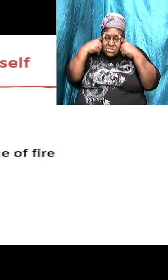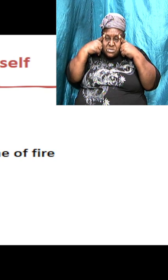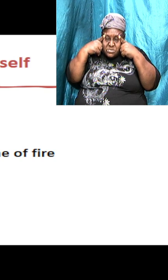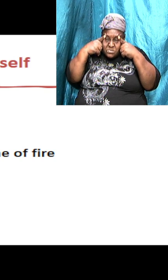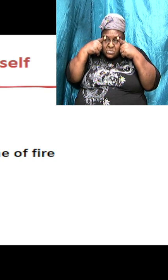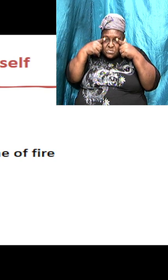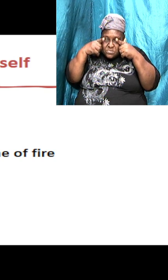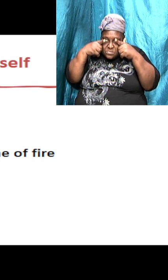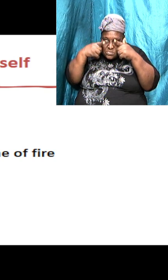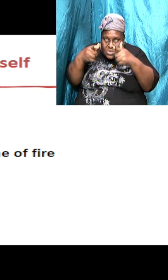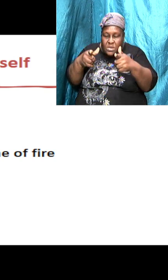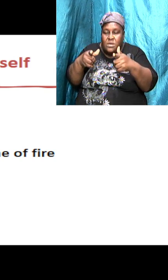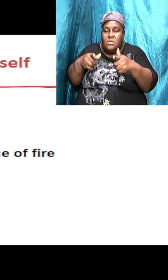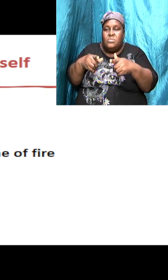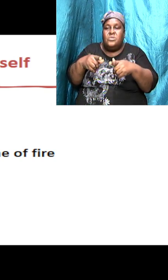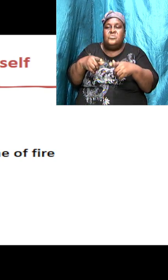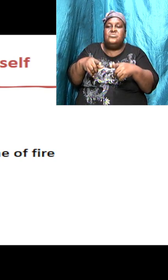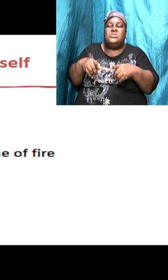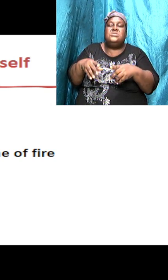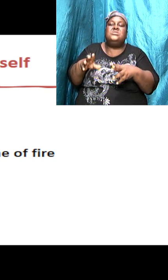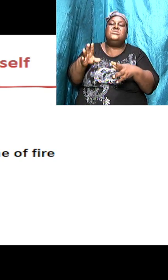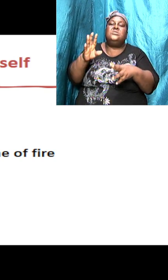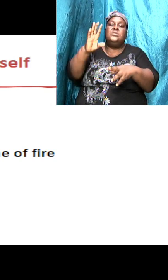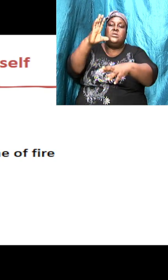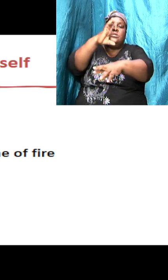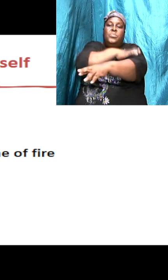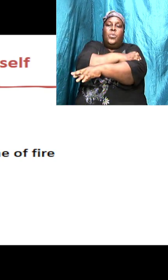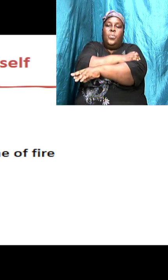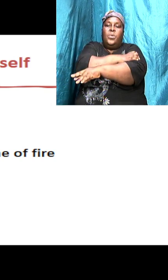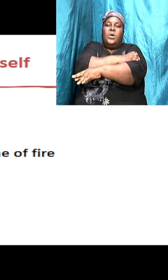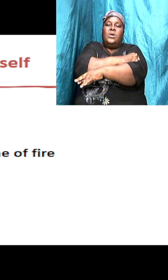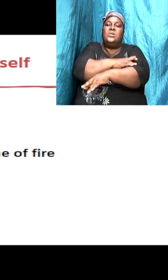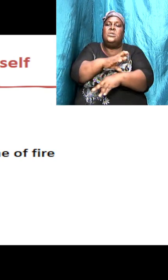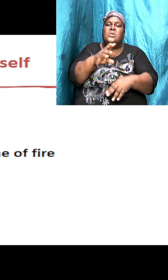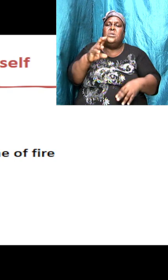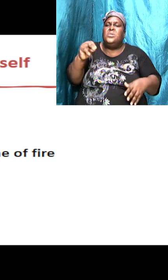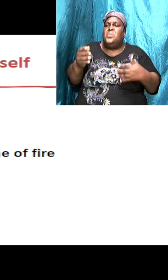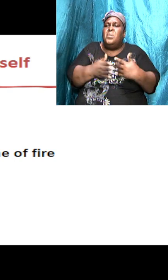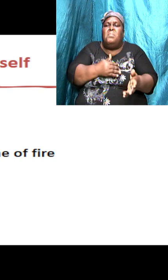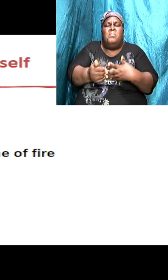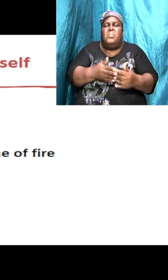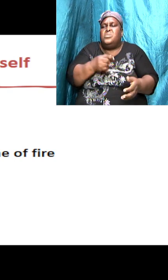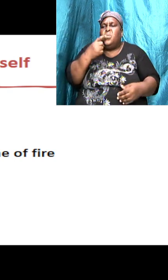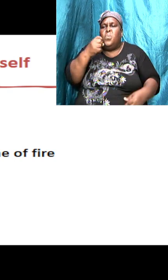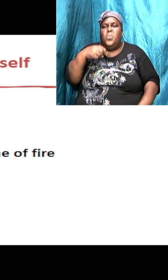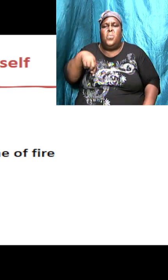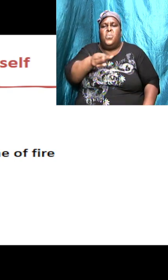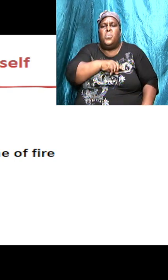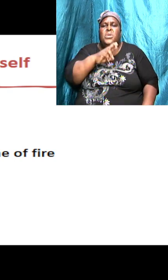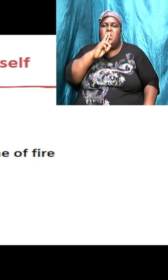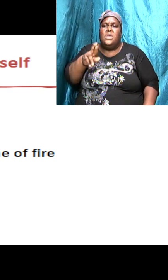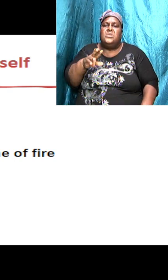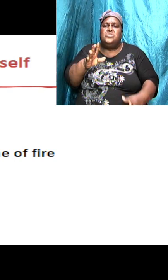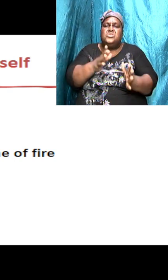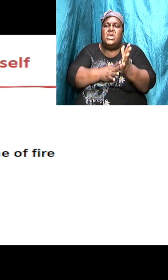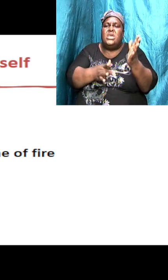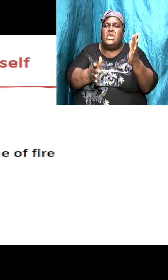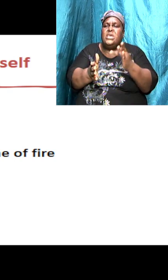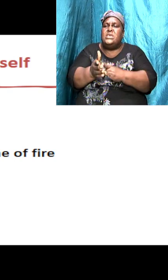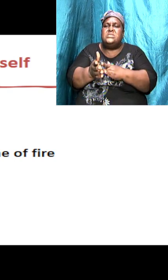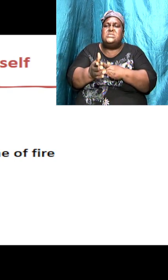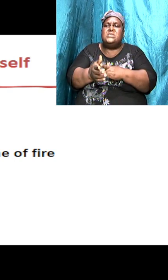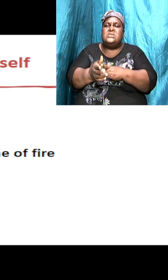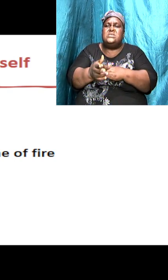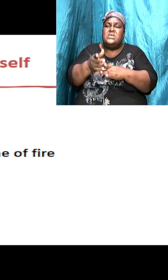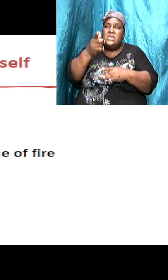power. Right, brothers and sisters, it does not matter who we are. Jesus can look right